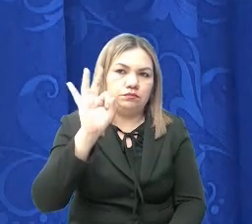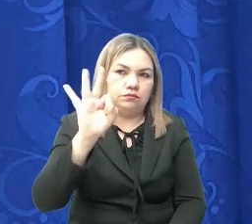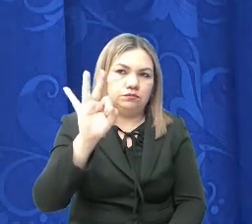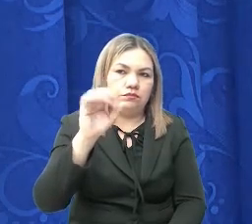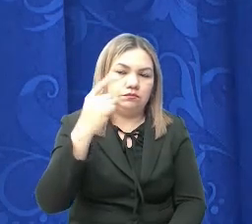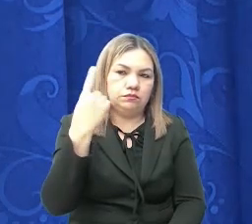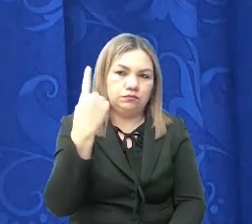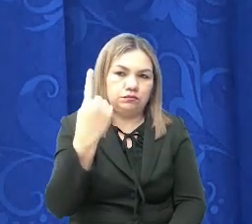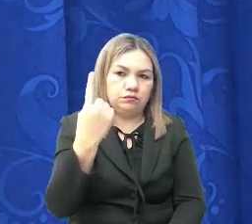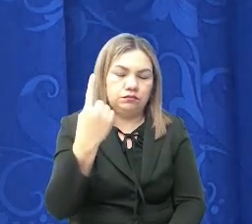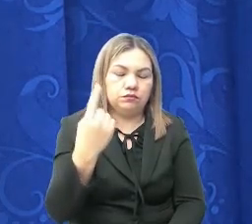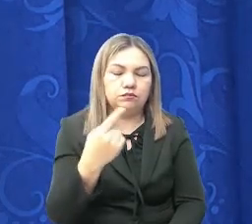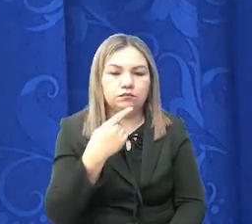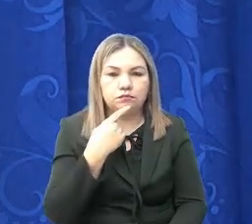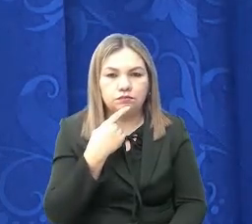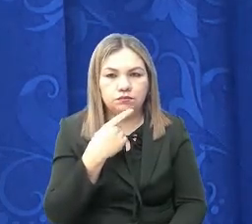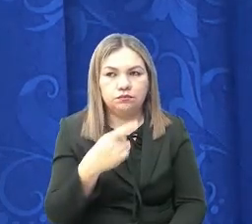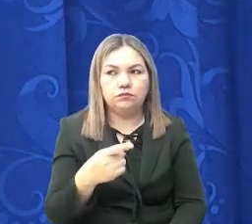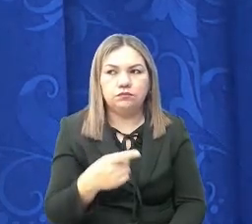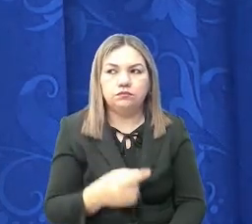First of Leviticus